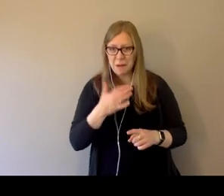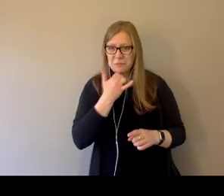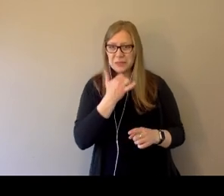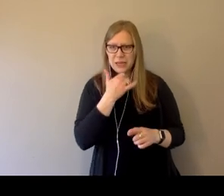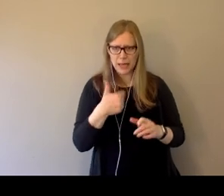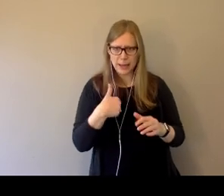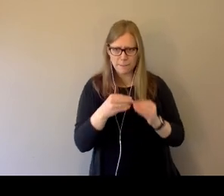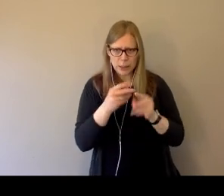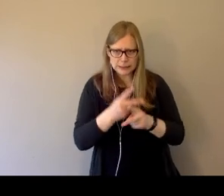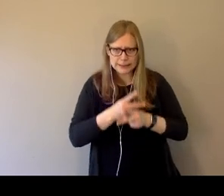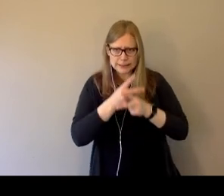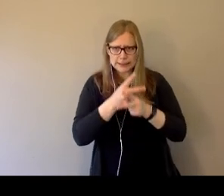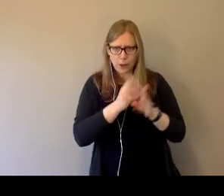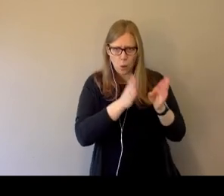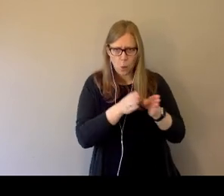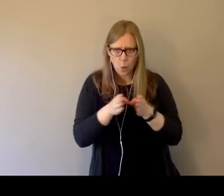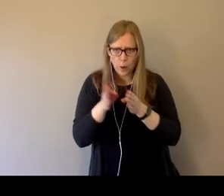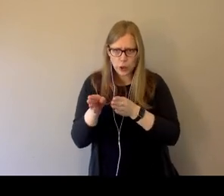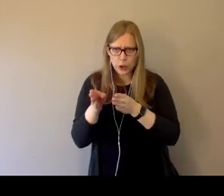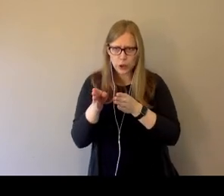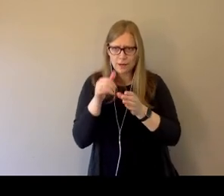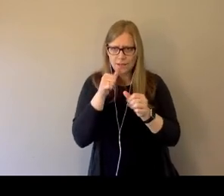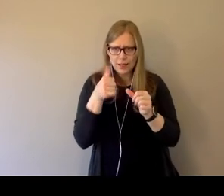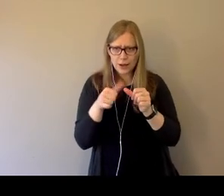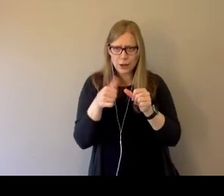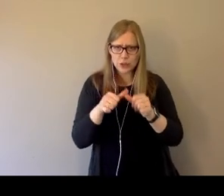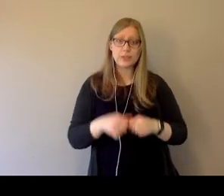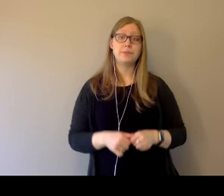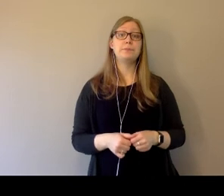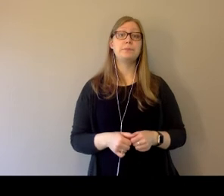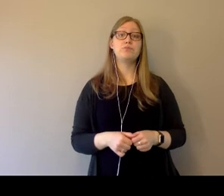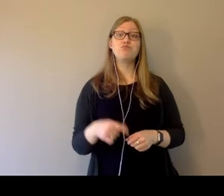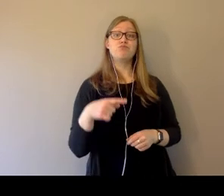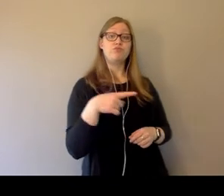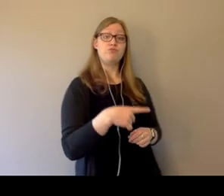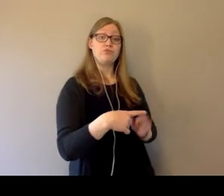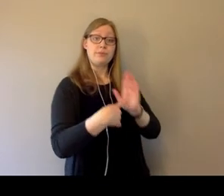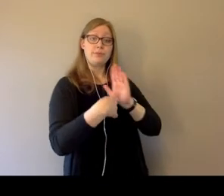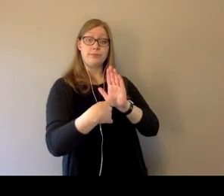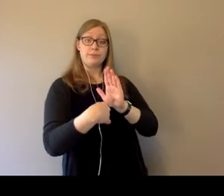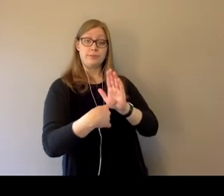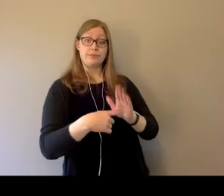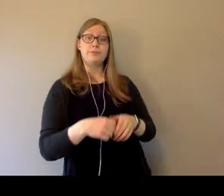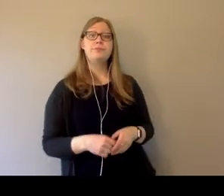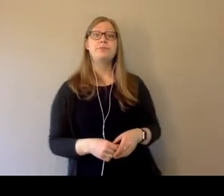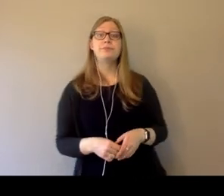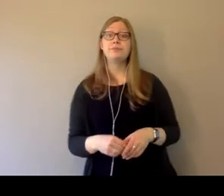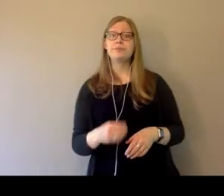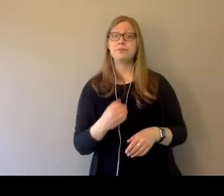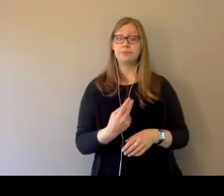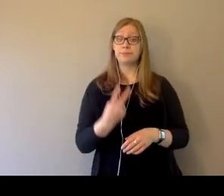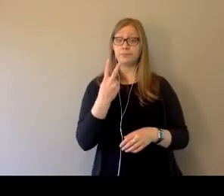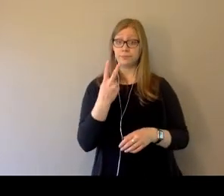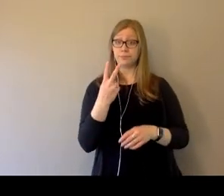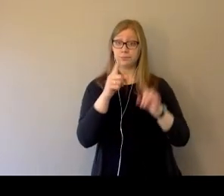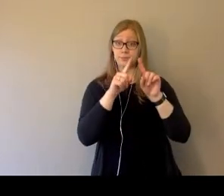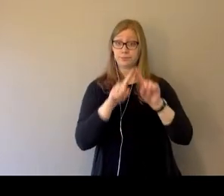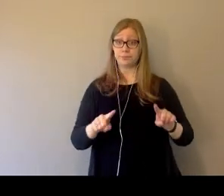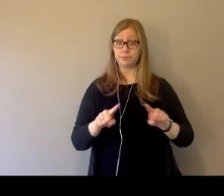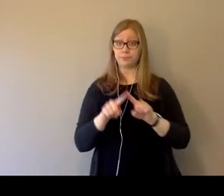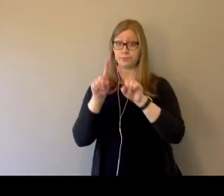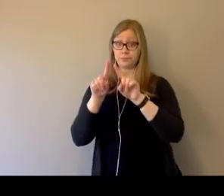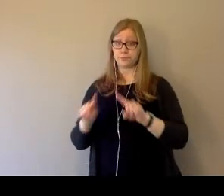order this time. So here's an example, and we have two triangles. We have triangle PRQ, and